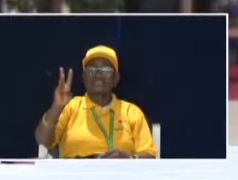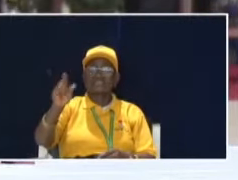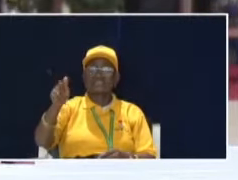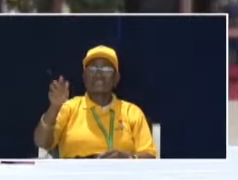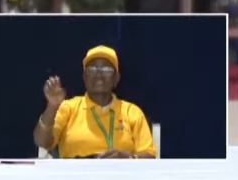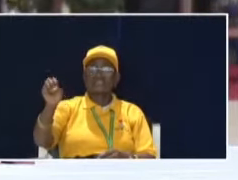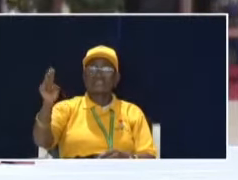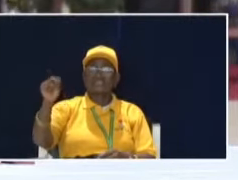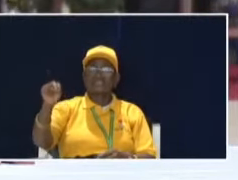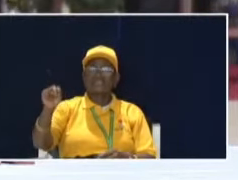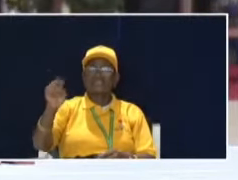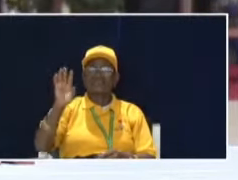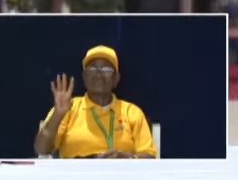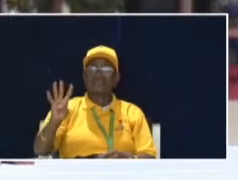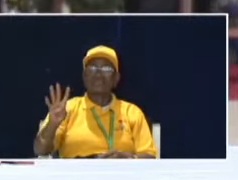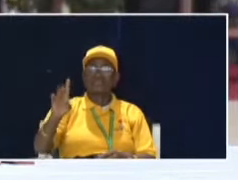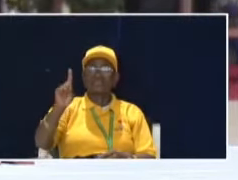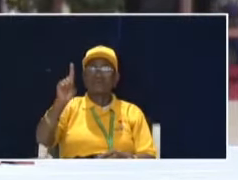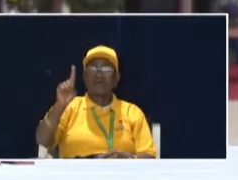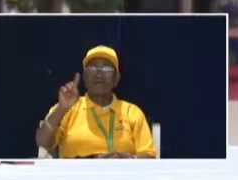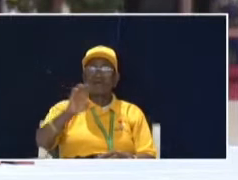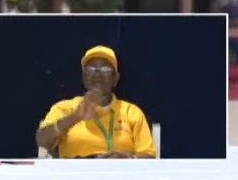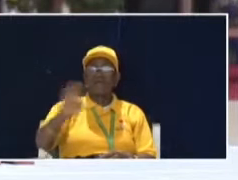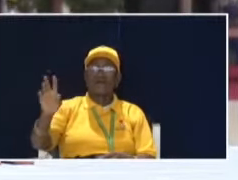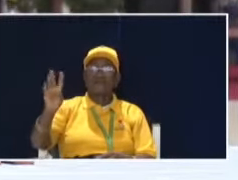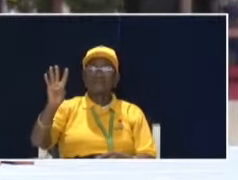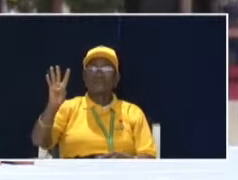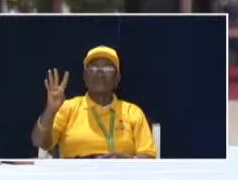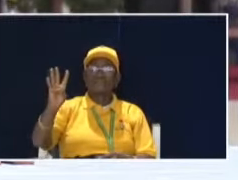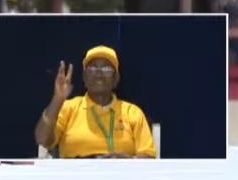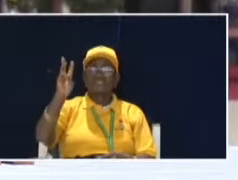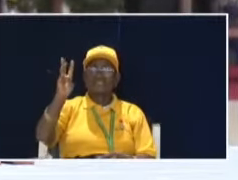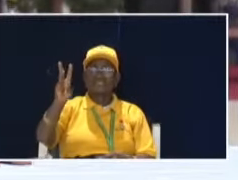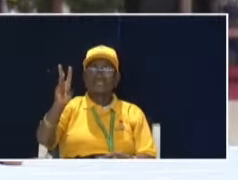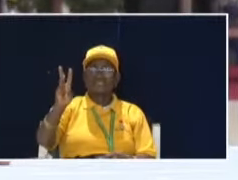Genesis 41, verse 46,